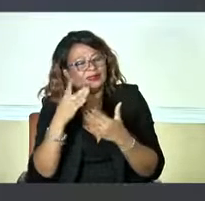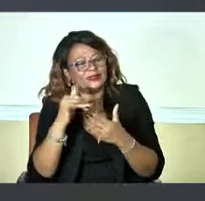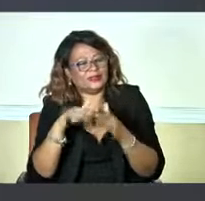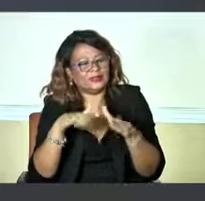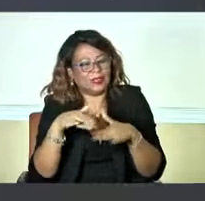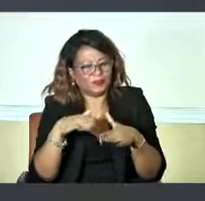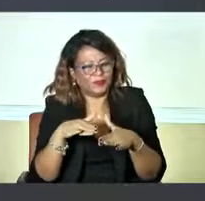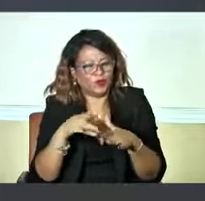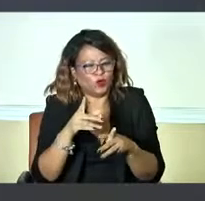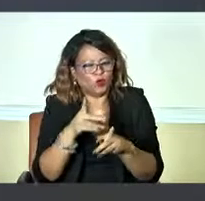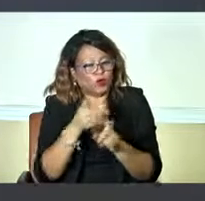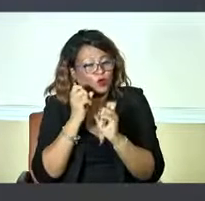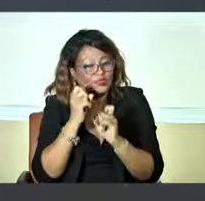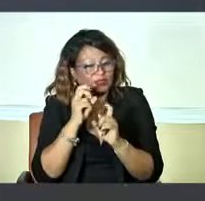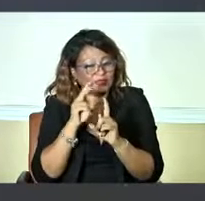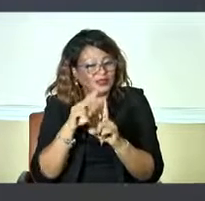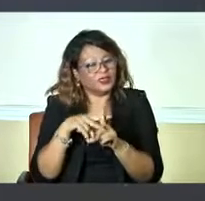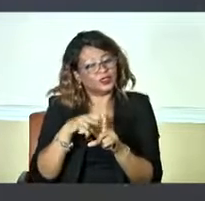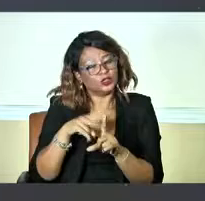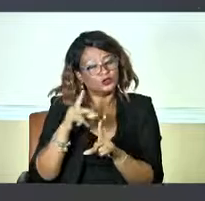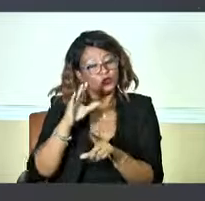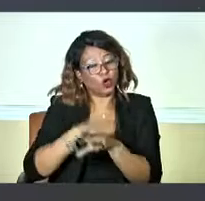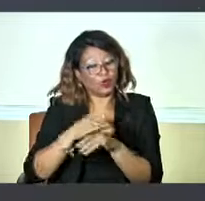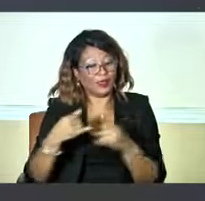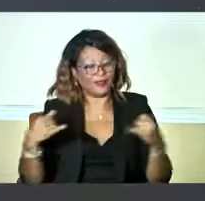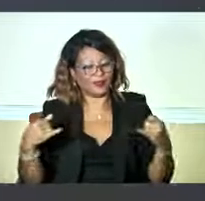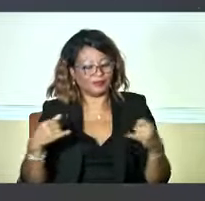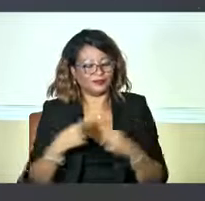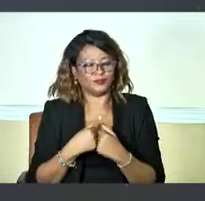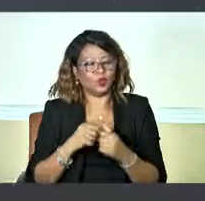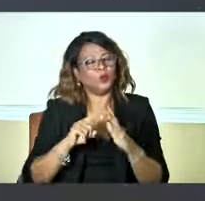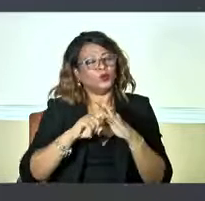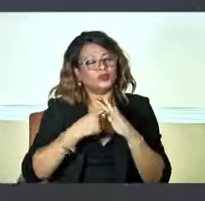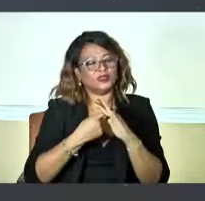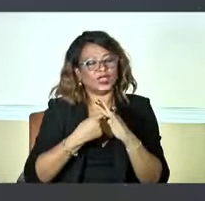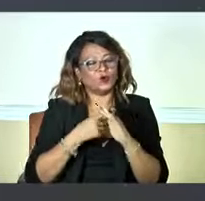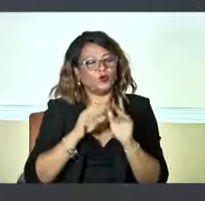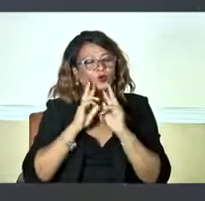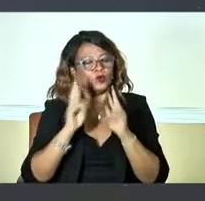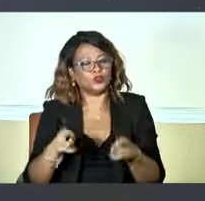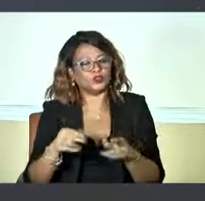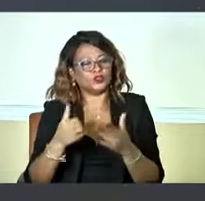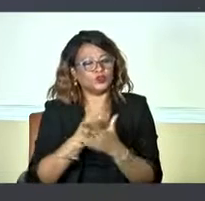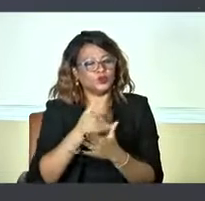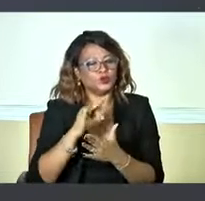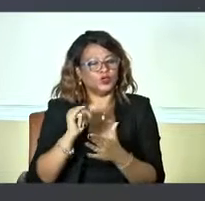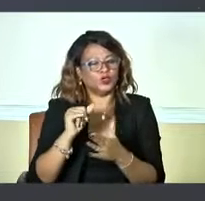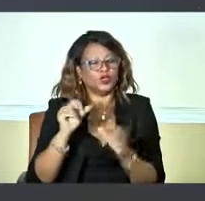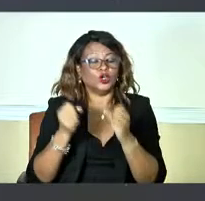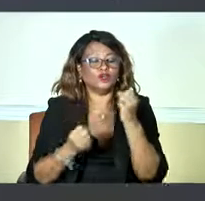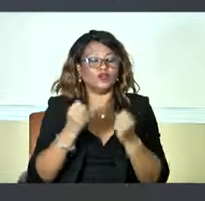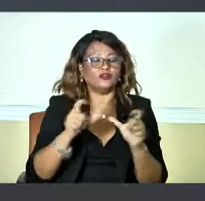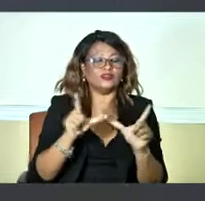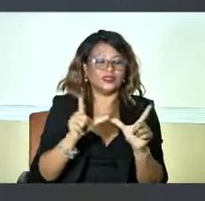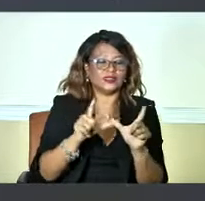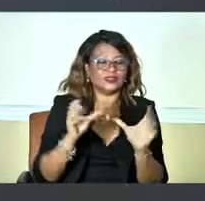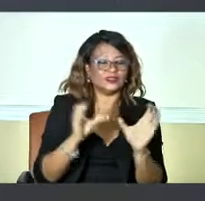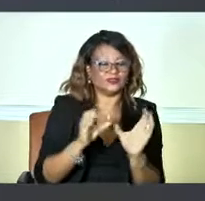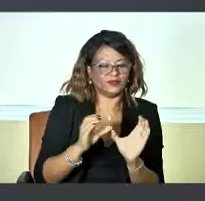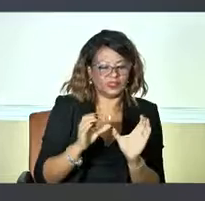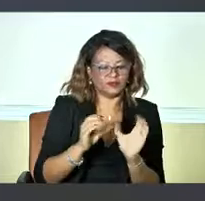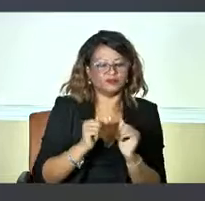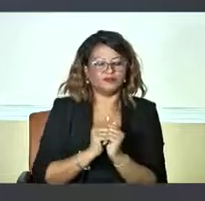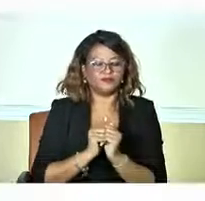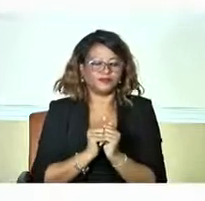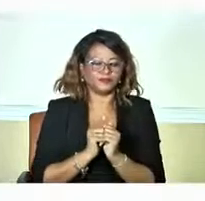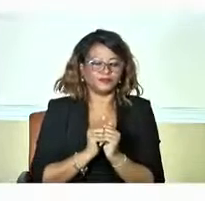for requesting government services online. We will start with requesting renewal of driver's license certificate.